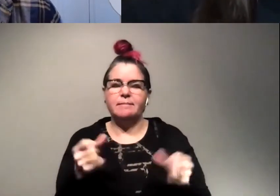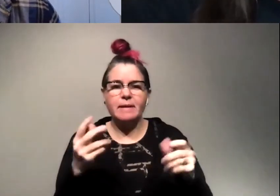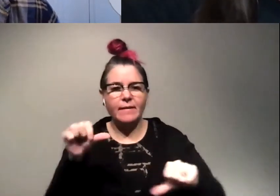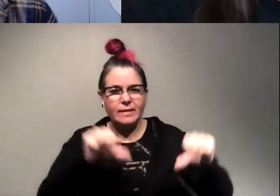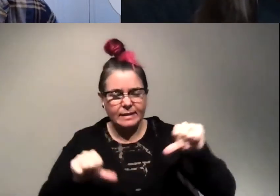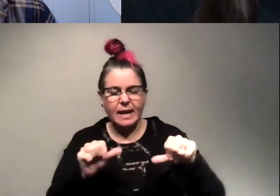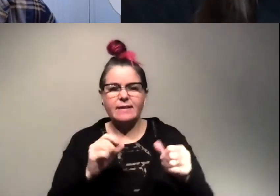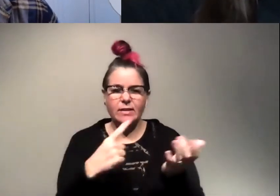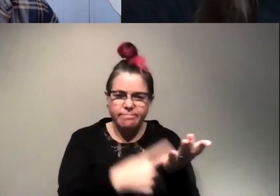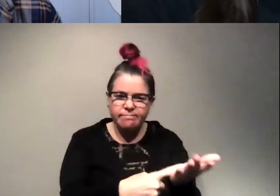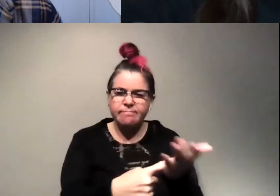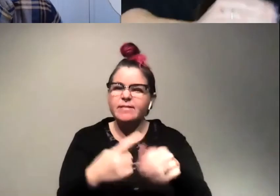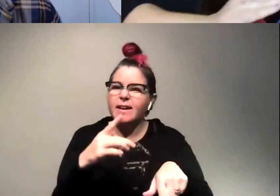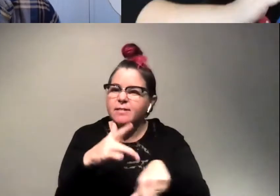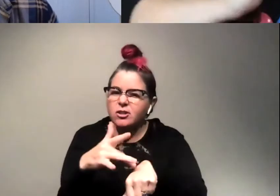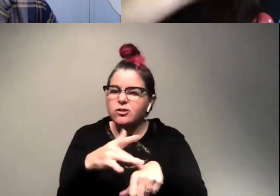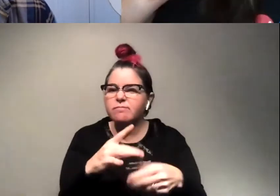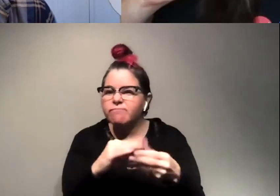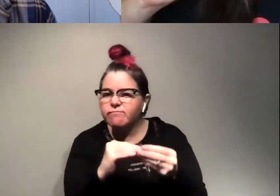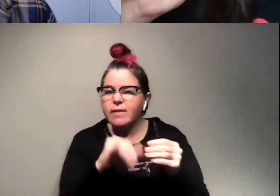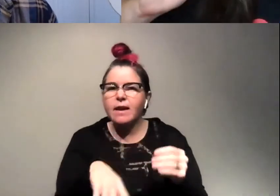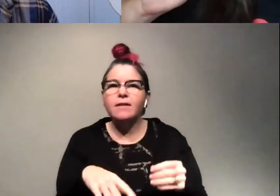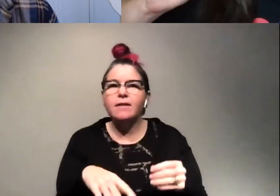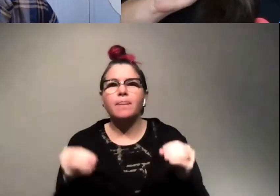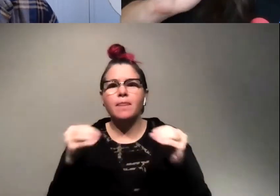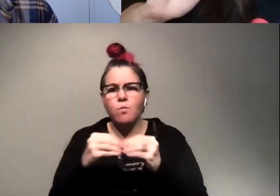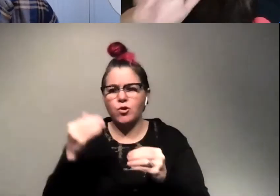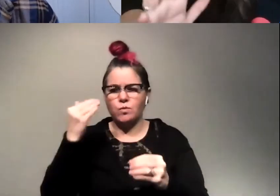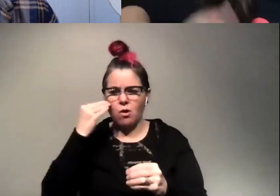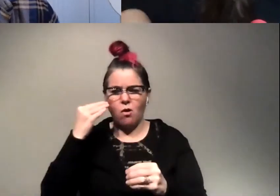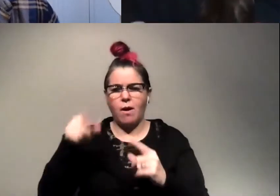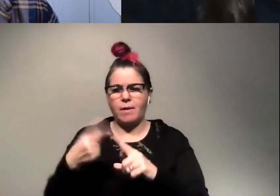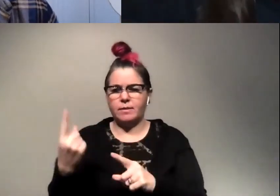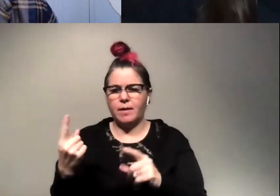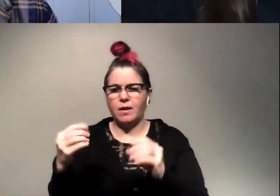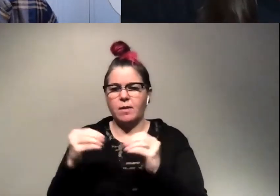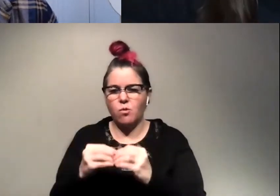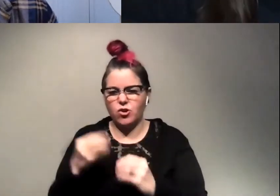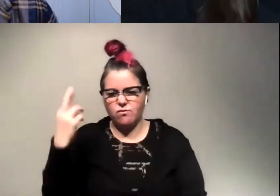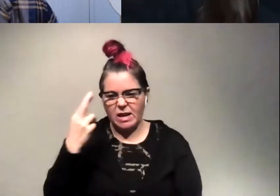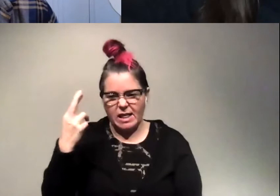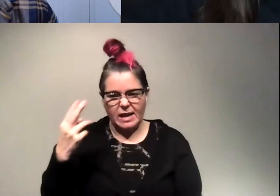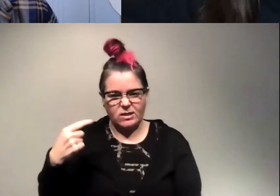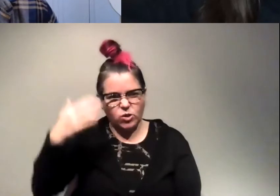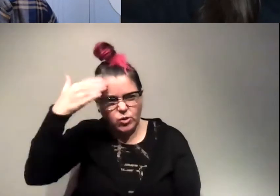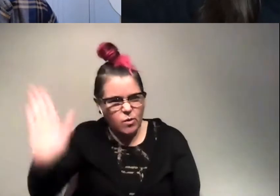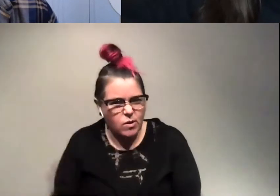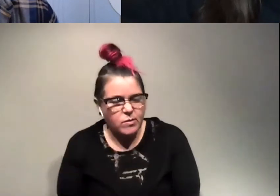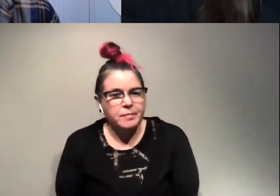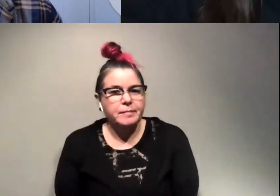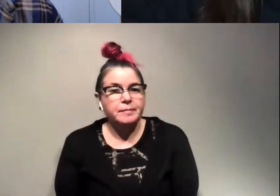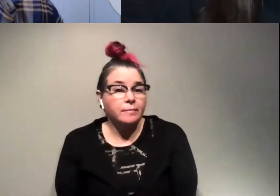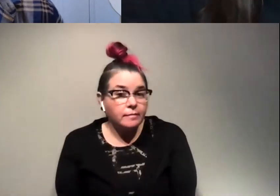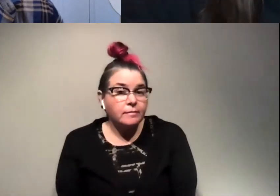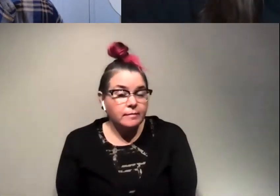on, the more you know, the more you know that we don't know,